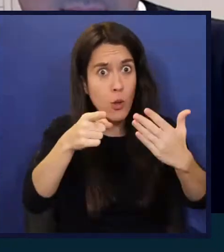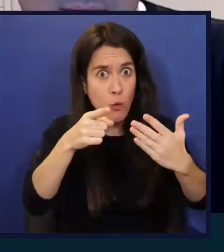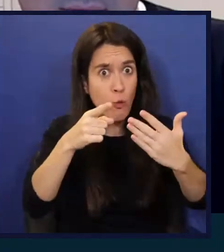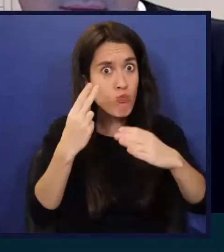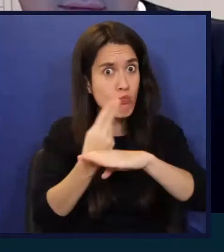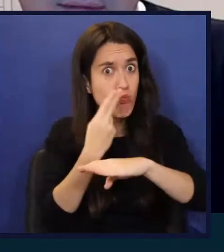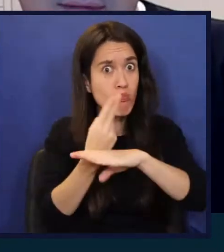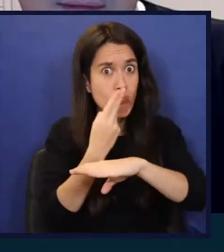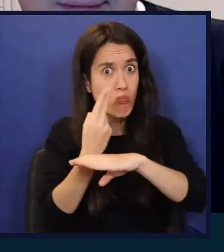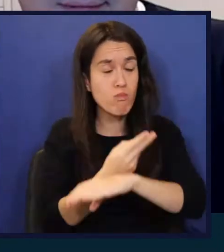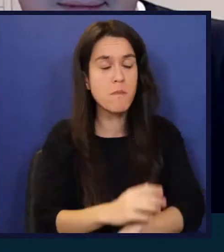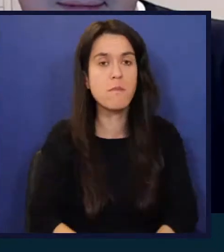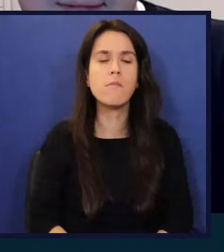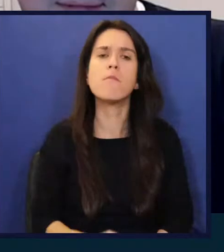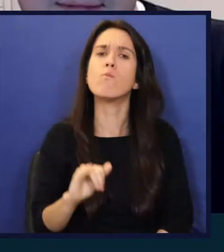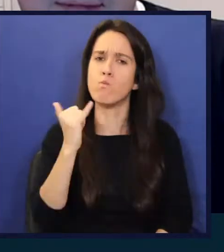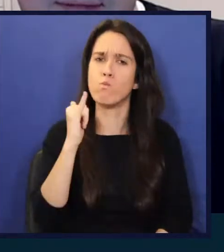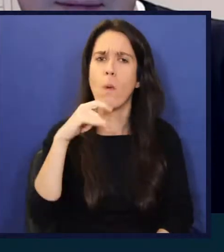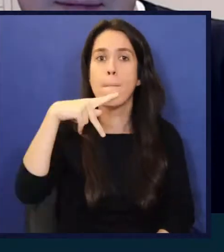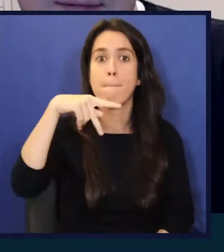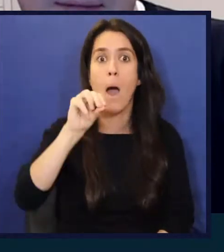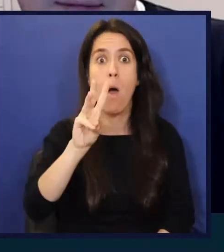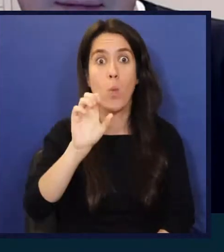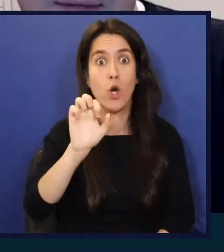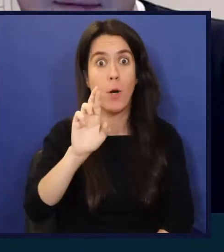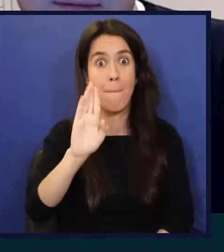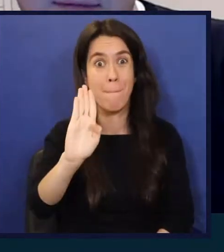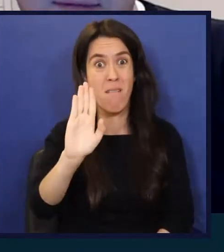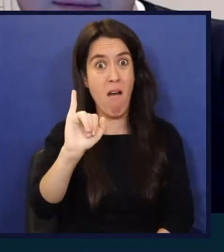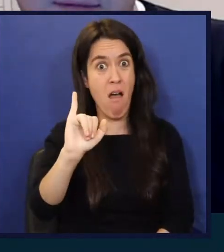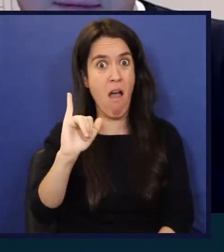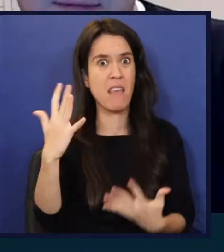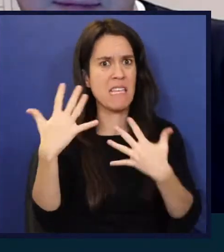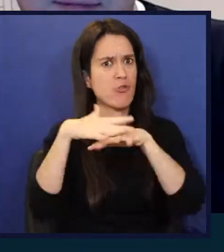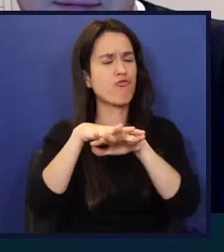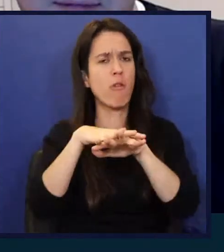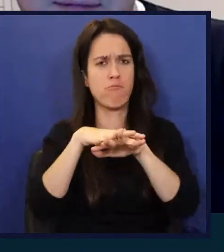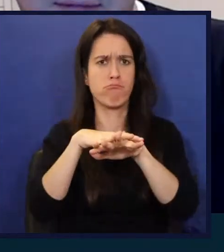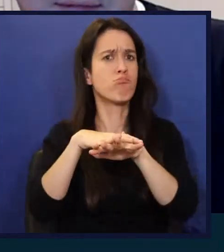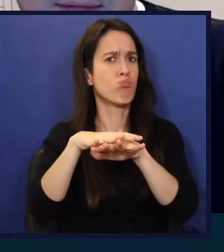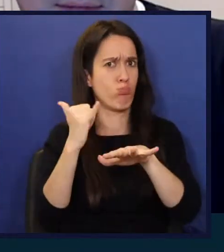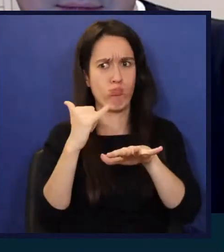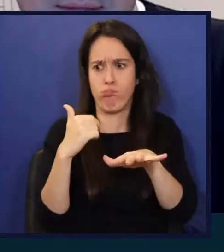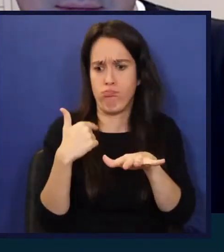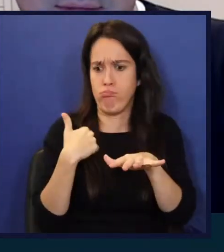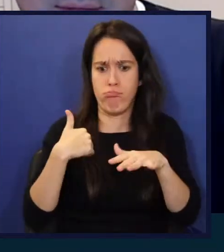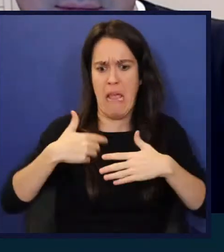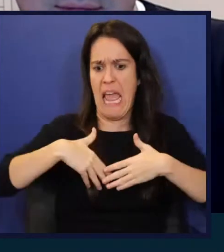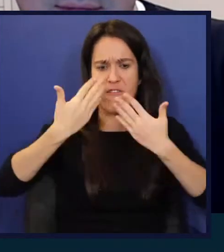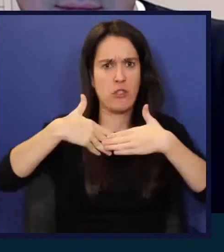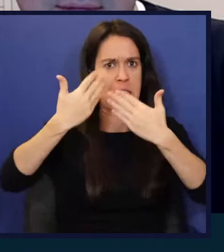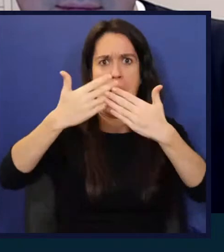Yeah, so the Power BI integration is definitely something I use in my daily work.